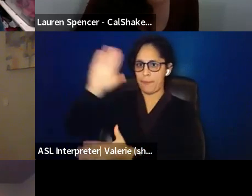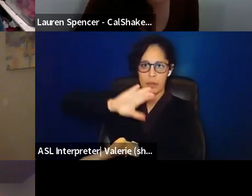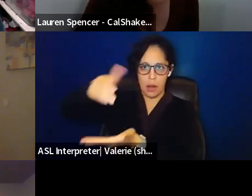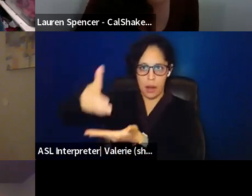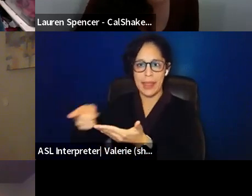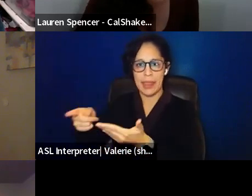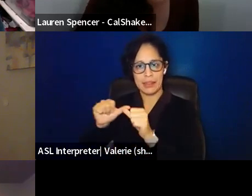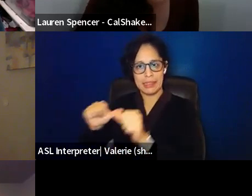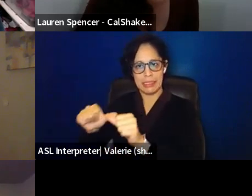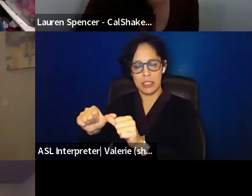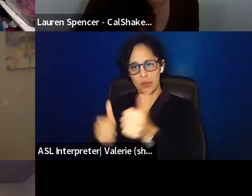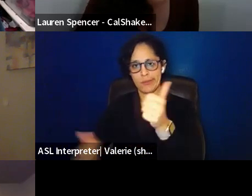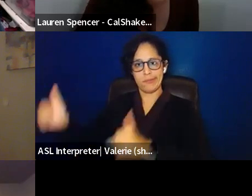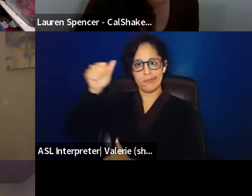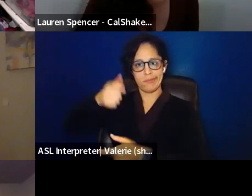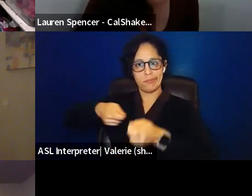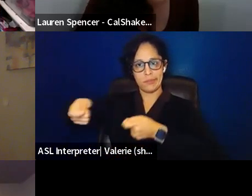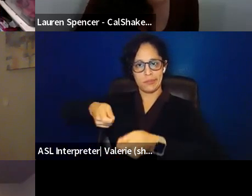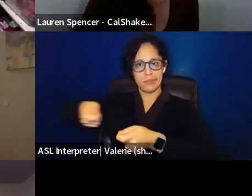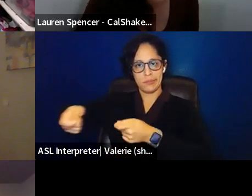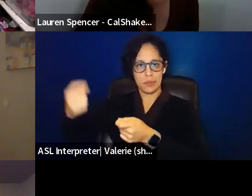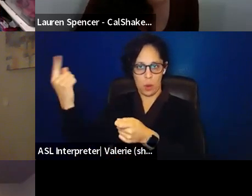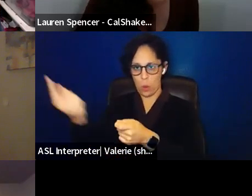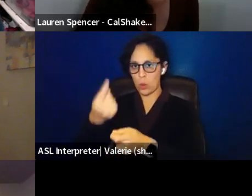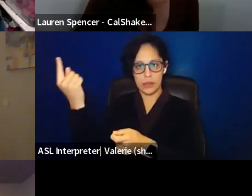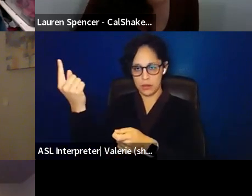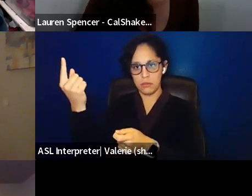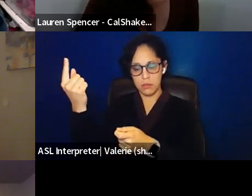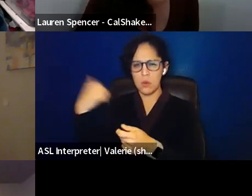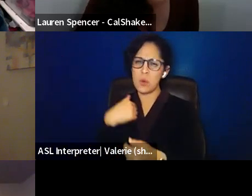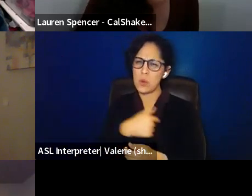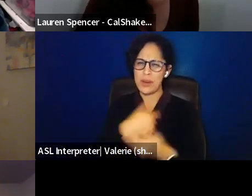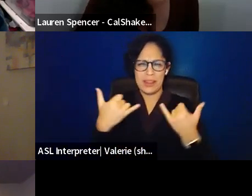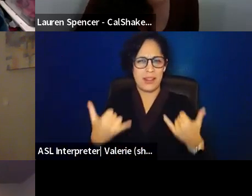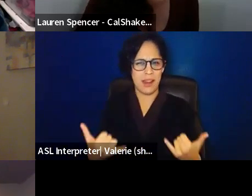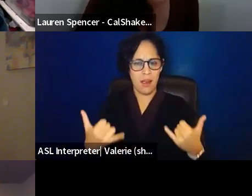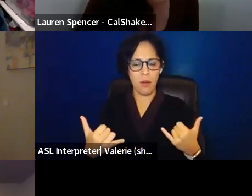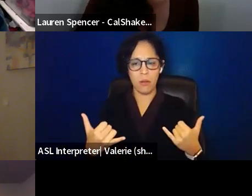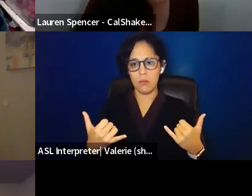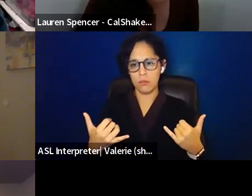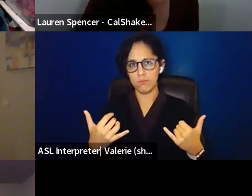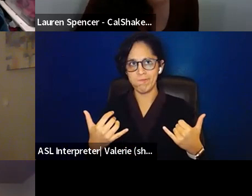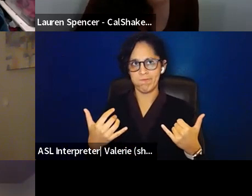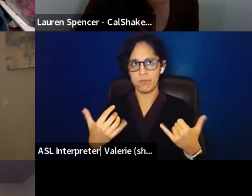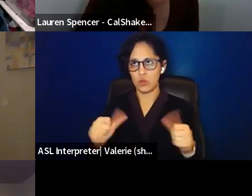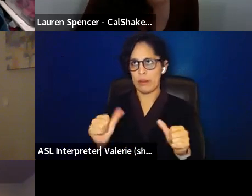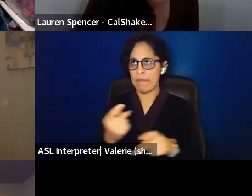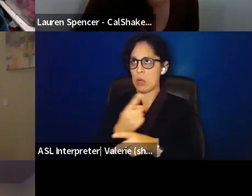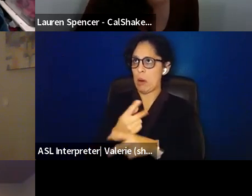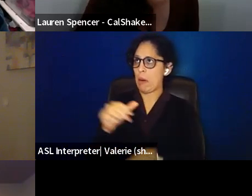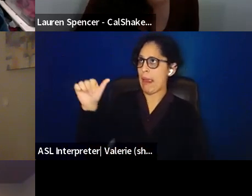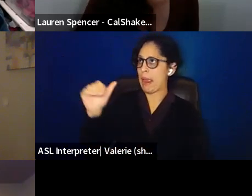to be the in-person programming, will always win. And we're sort of, you know, if there's an A or B, A will